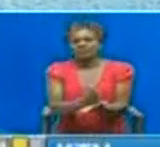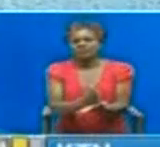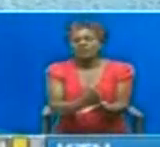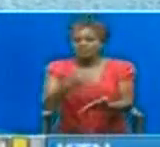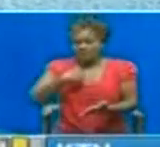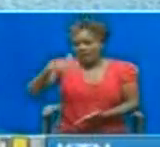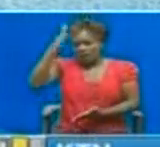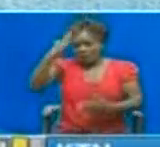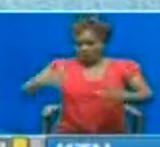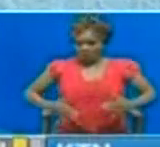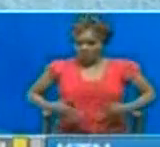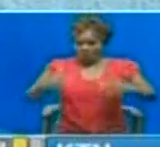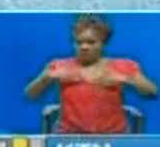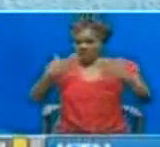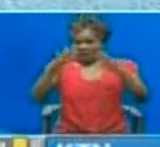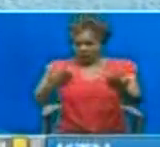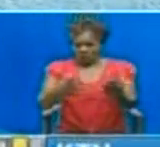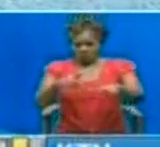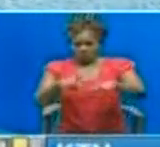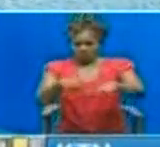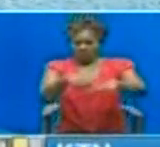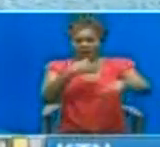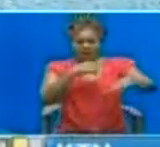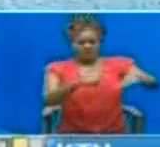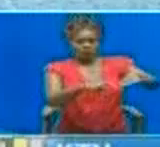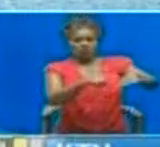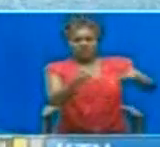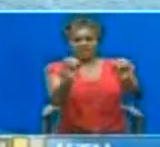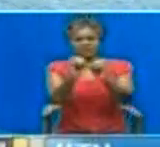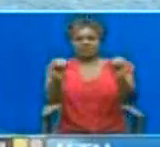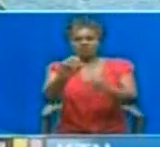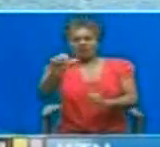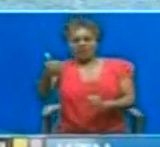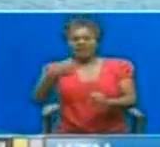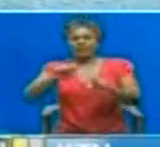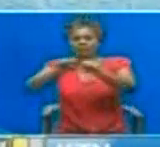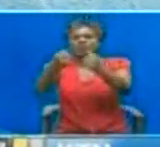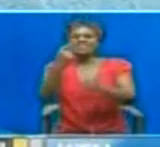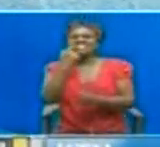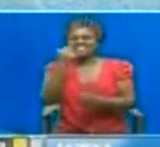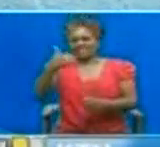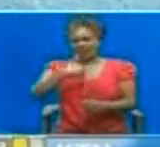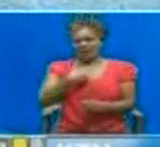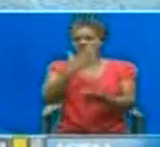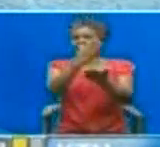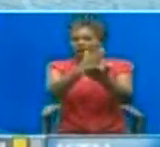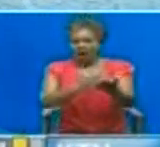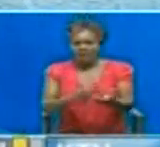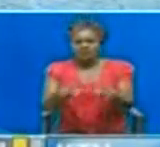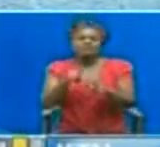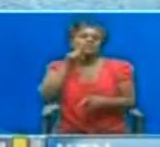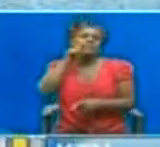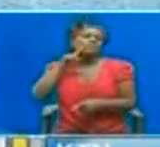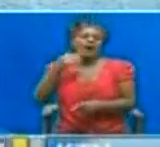I identified his one toe, haina kucha. Then he had a broken teeth, a half, and a scar